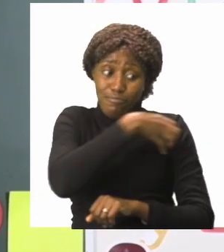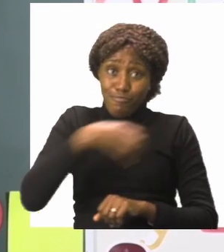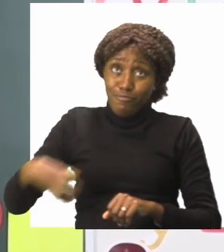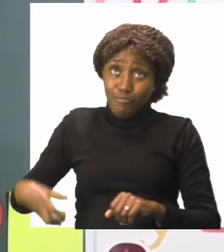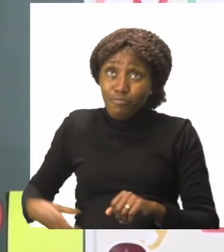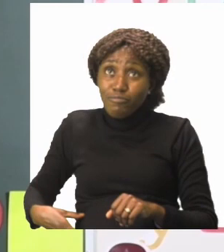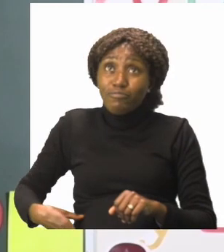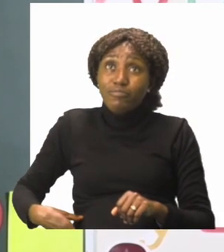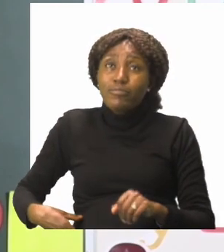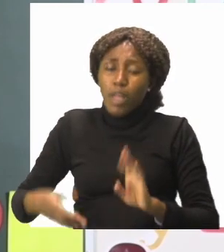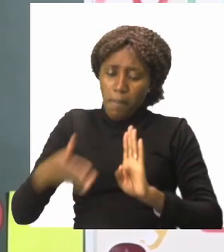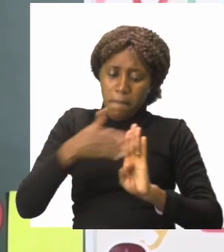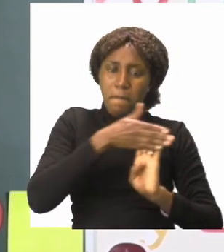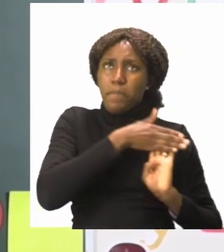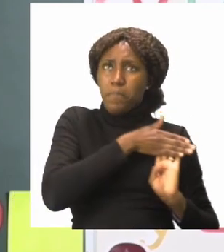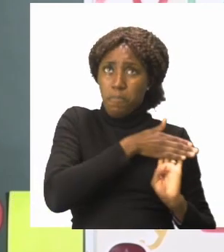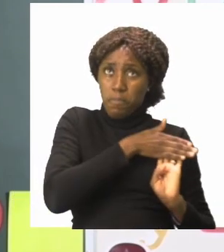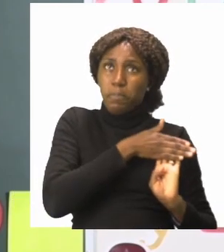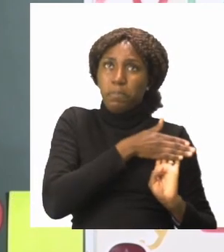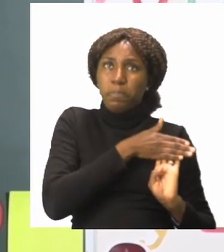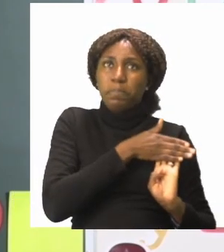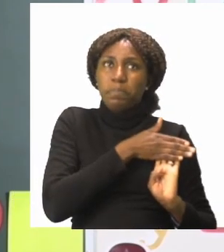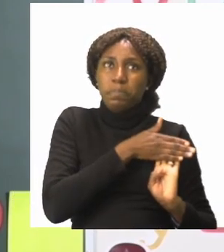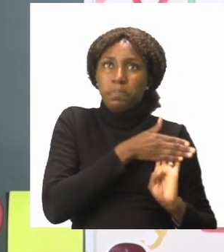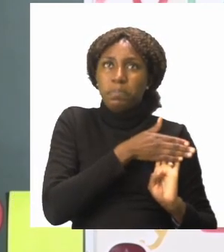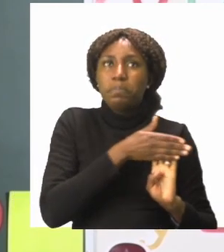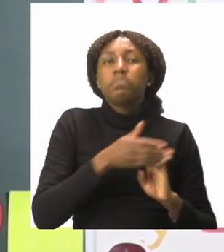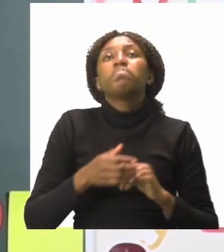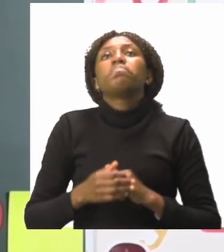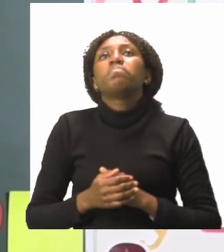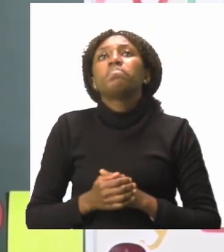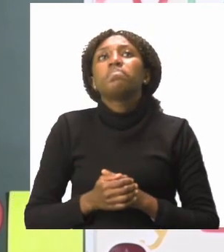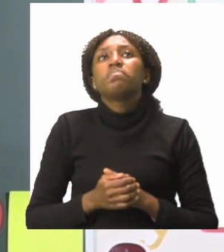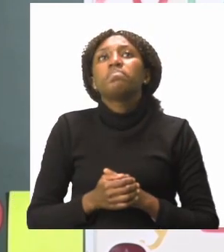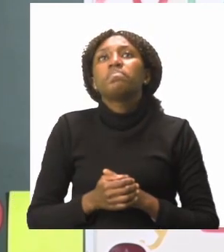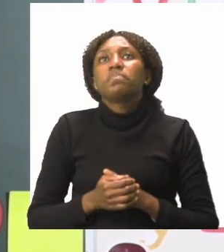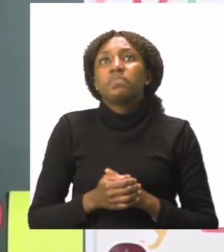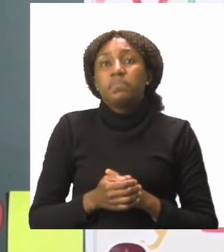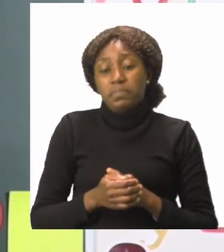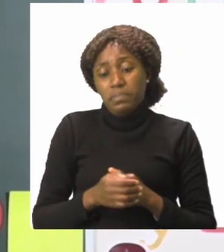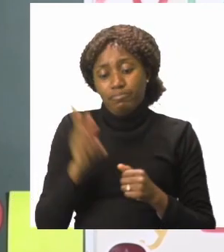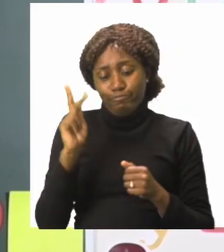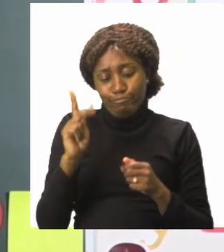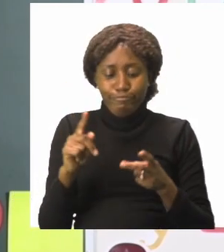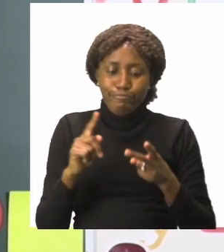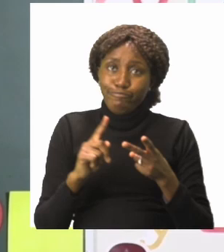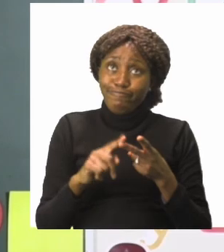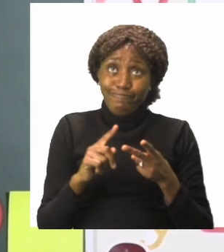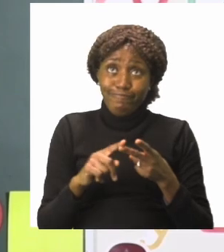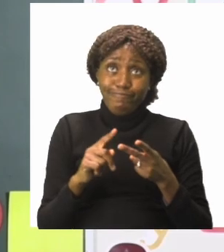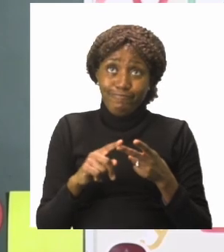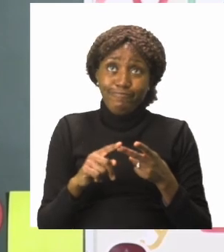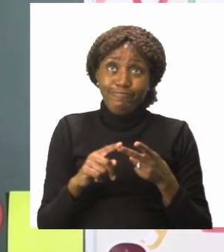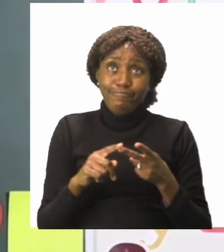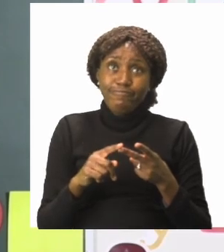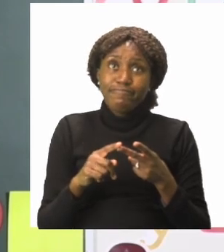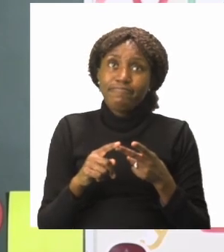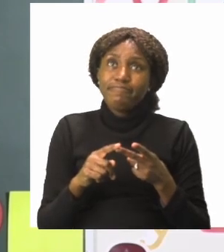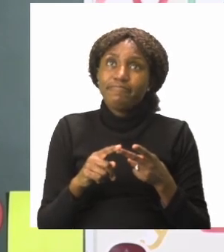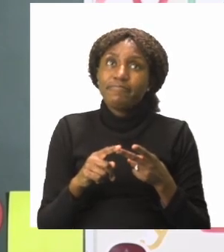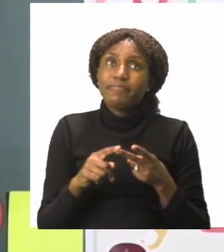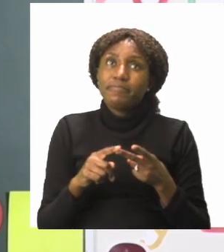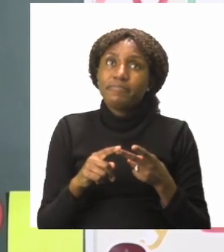is important for our safety. Then another thing about the seatbelt is so